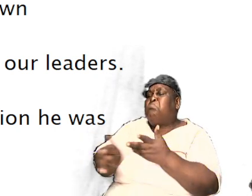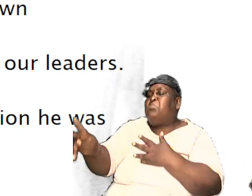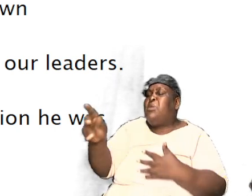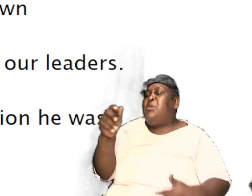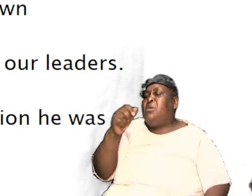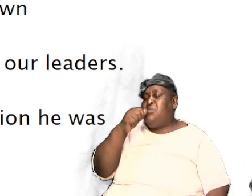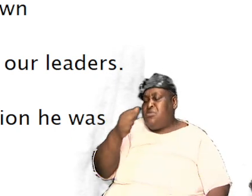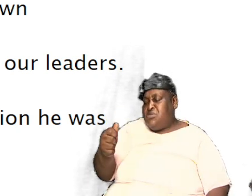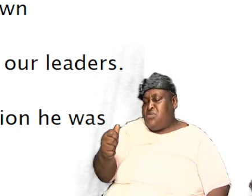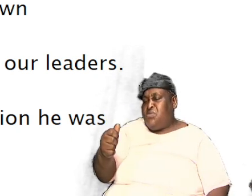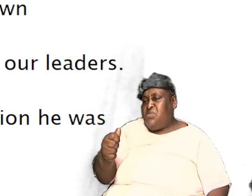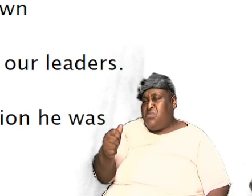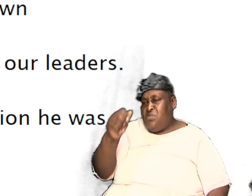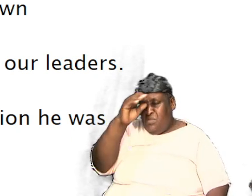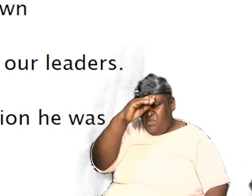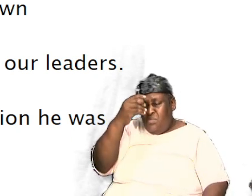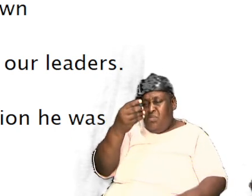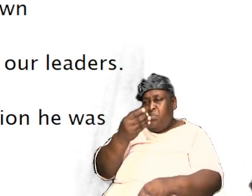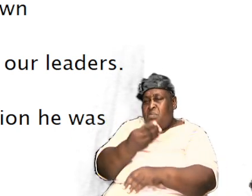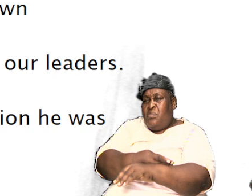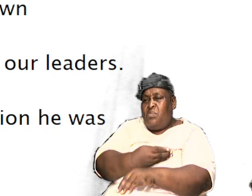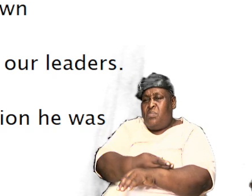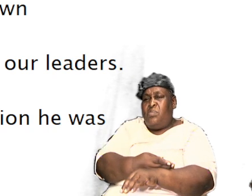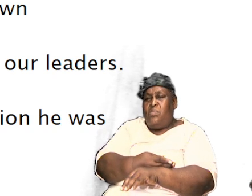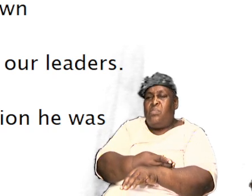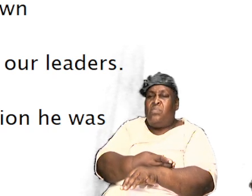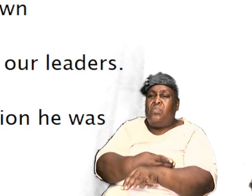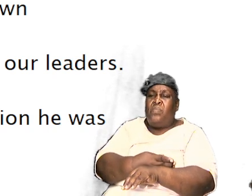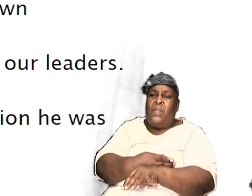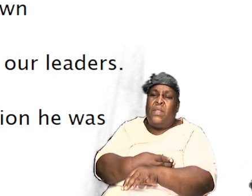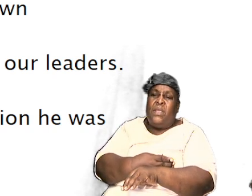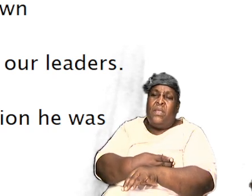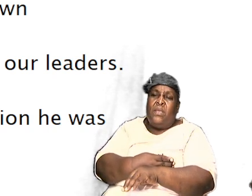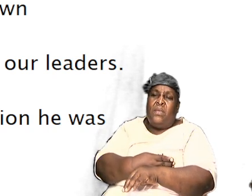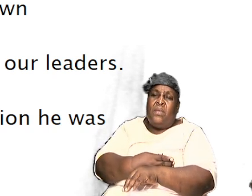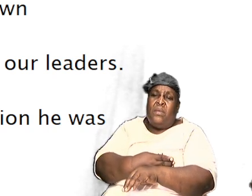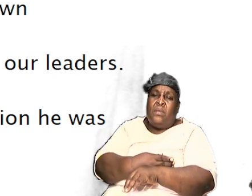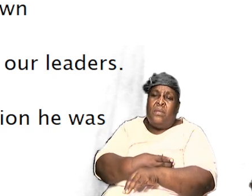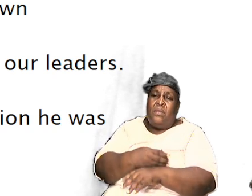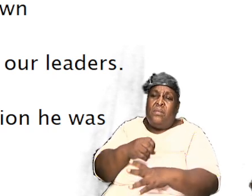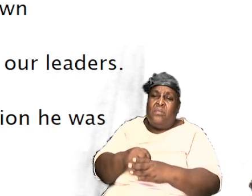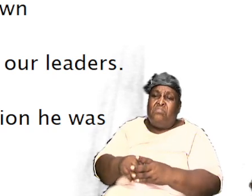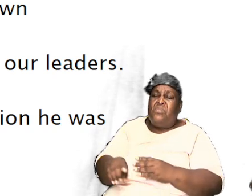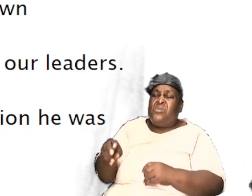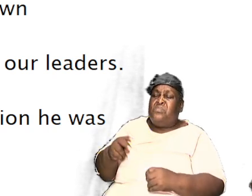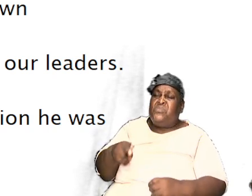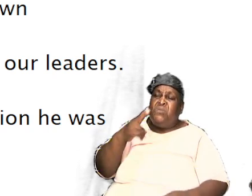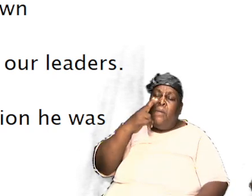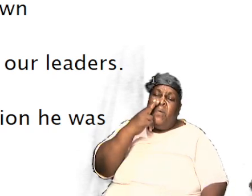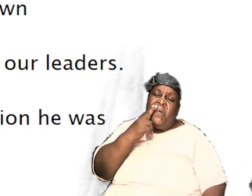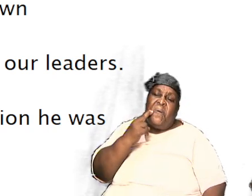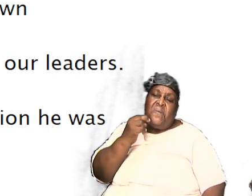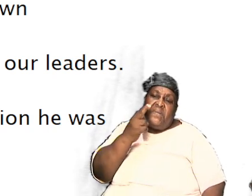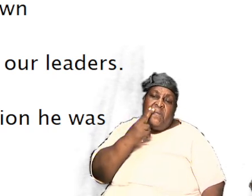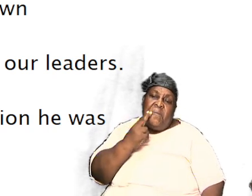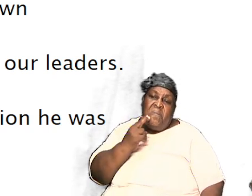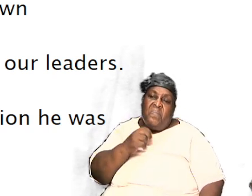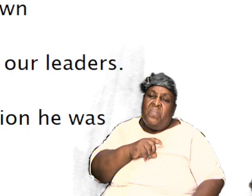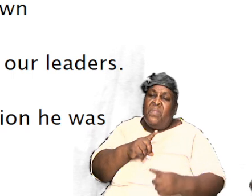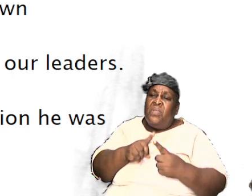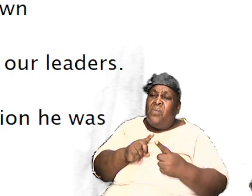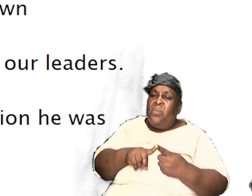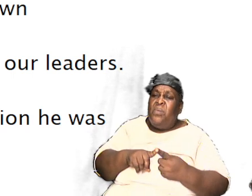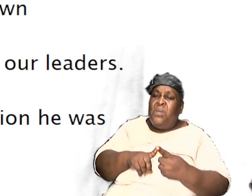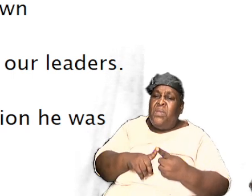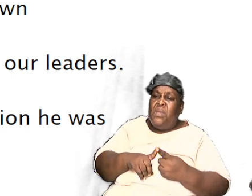Right, and when you mention that his son, you know, bit his spear in some honey, and you know, when they cast lots and